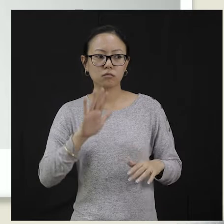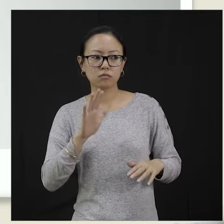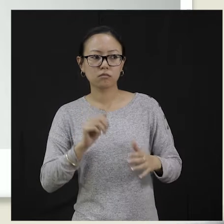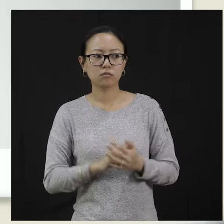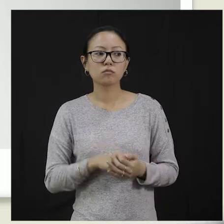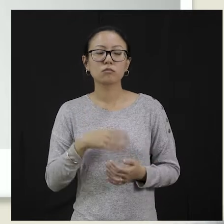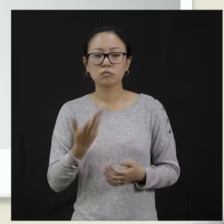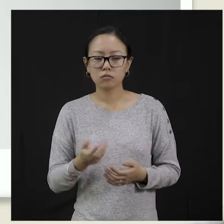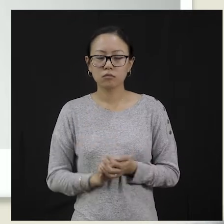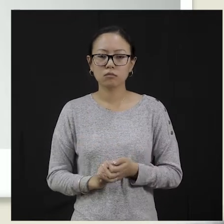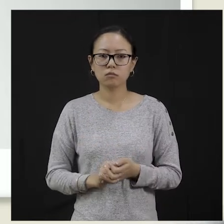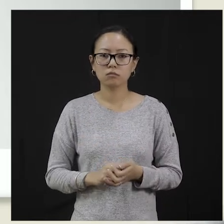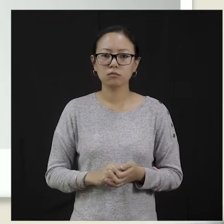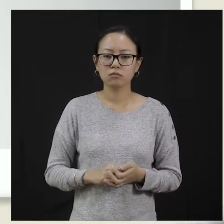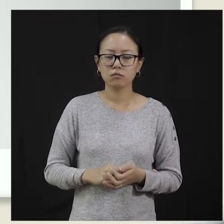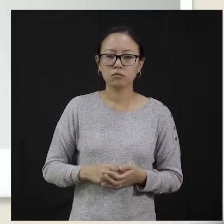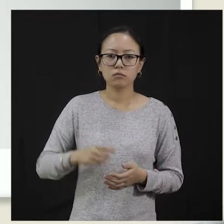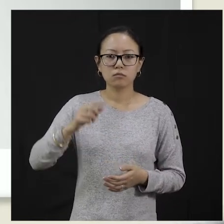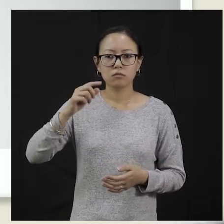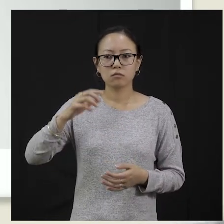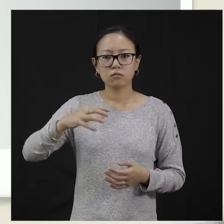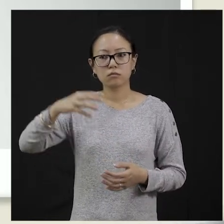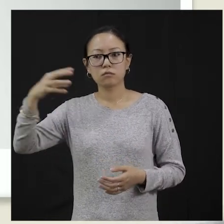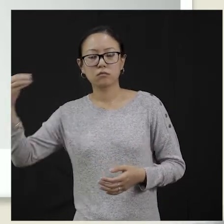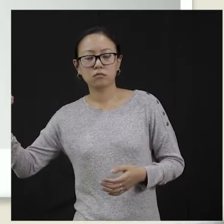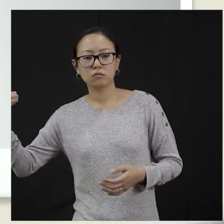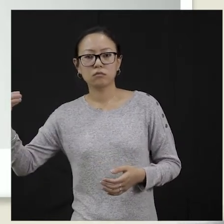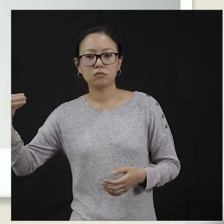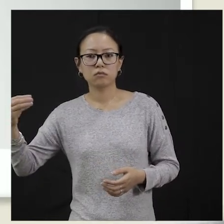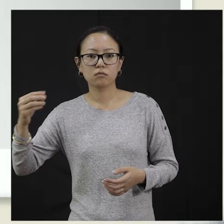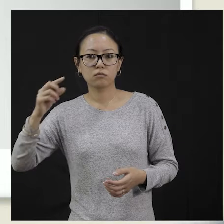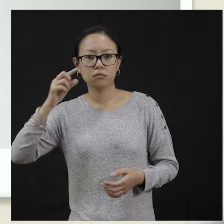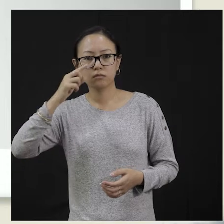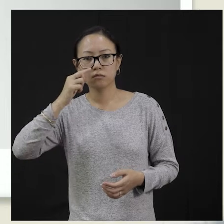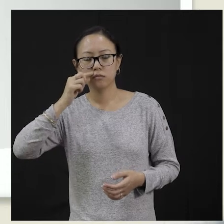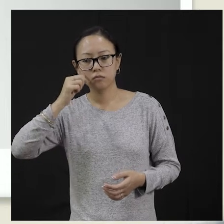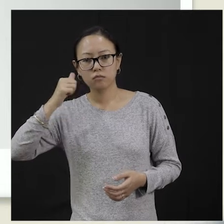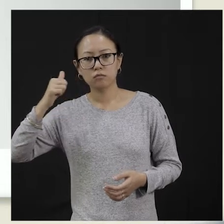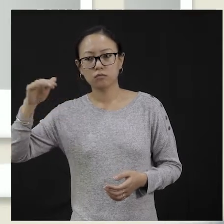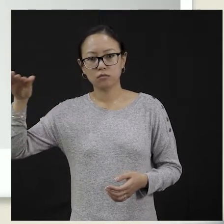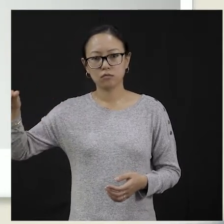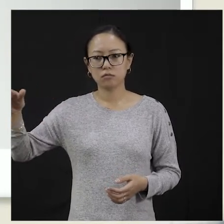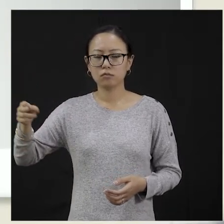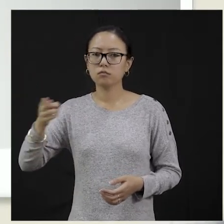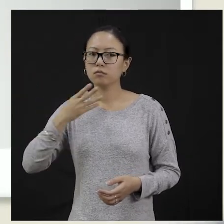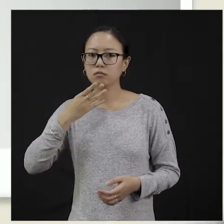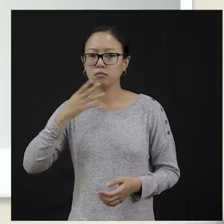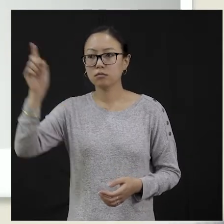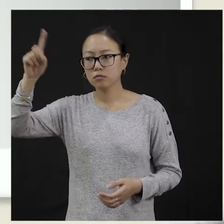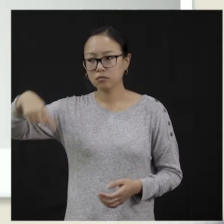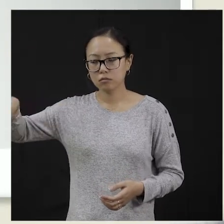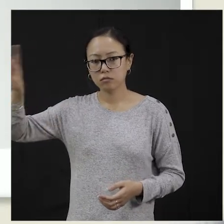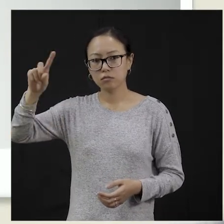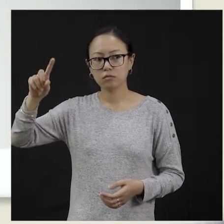inside the gate. Okay. Outside, inside. Outside, inside.